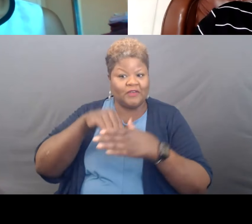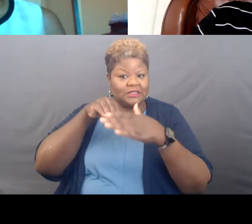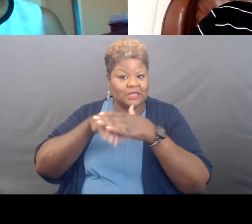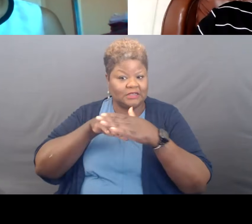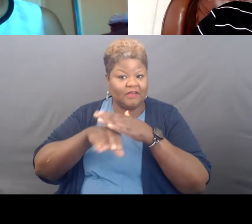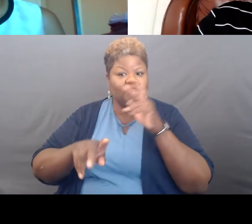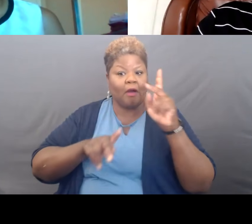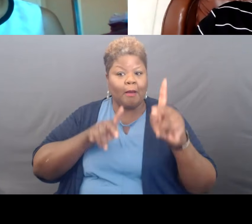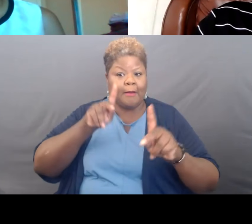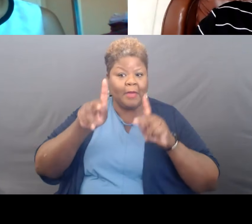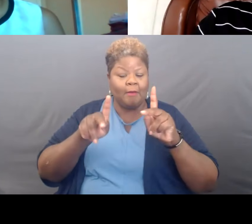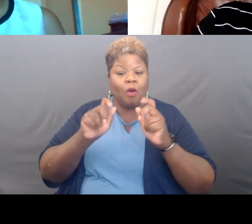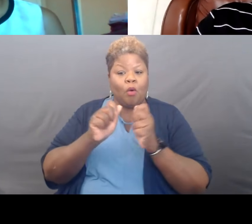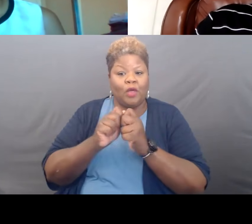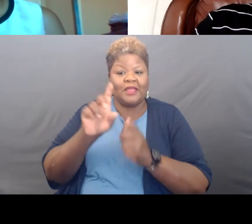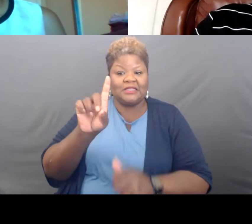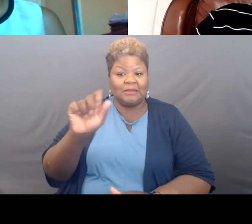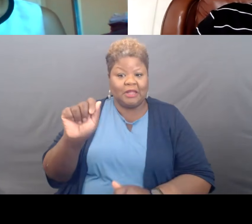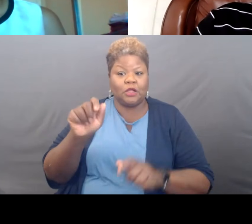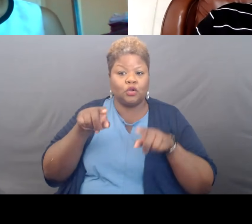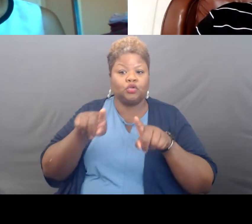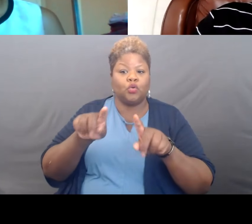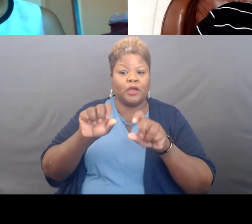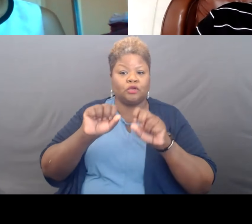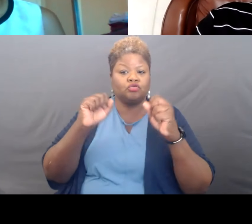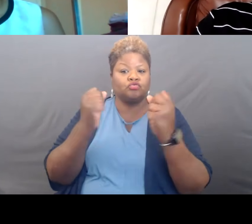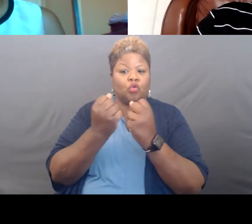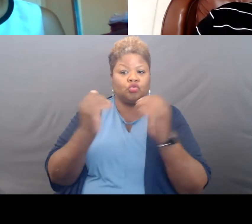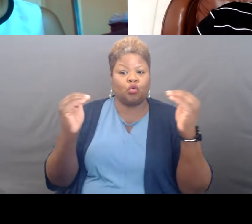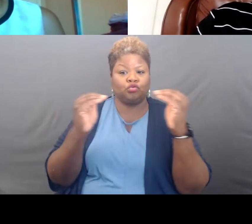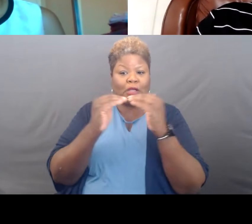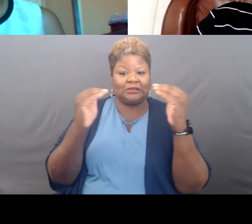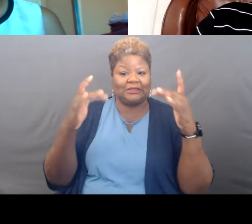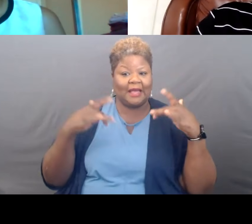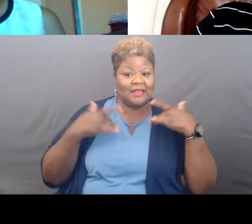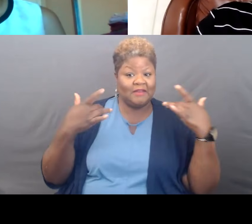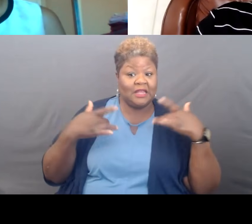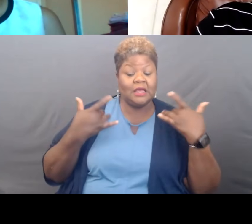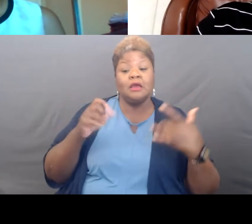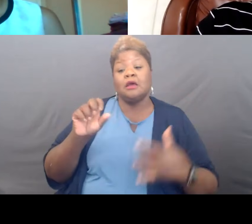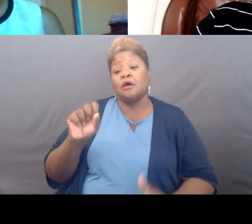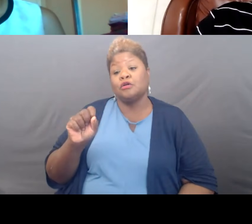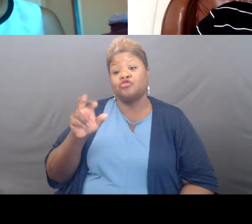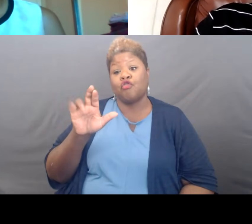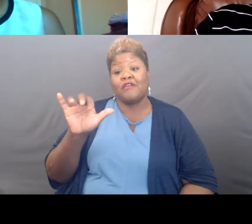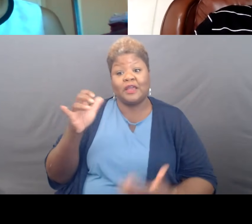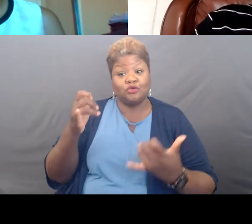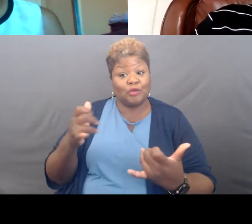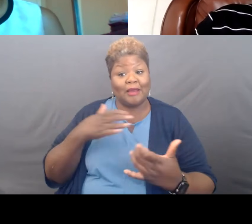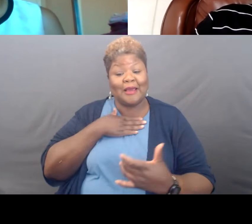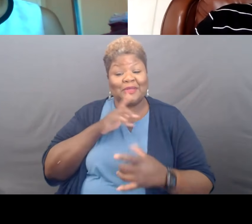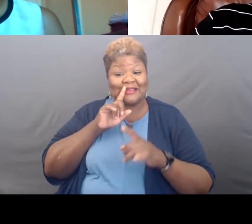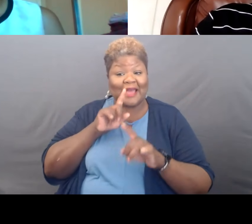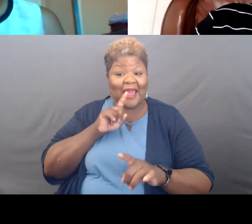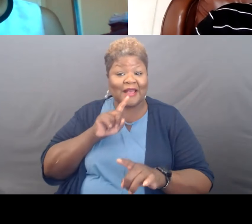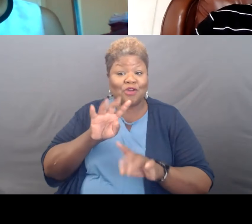disabilities and social justice activities. Please fill out our survey about today's session and let us know what you thought.